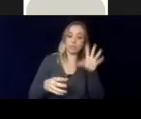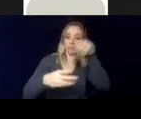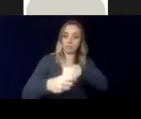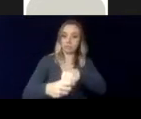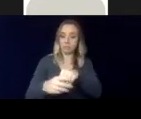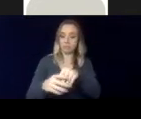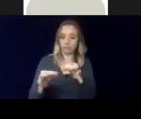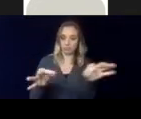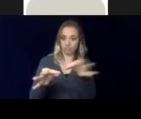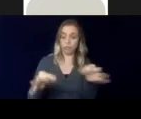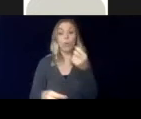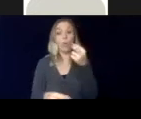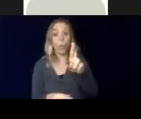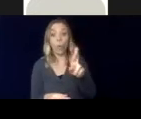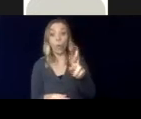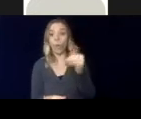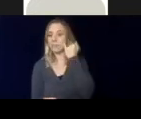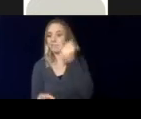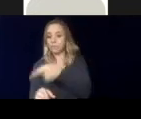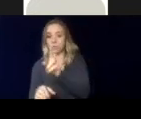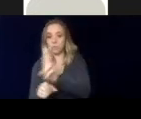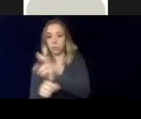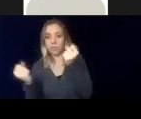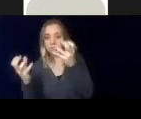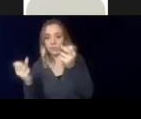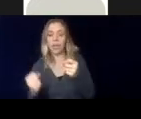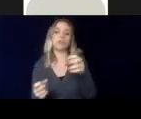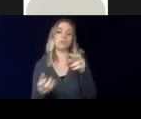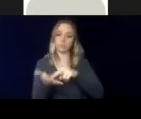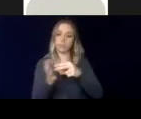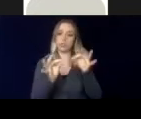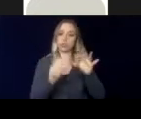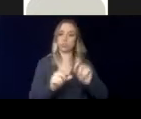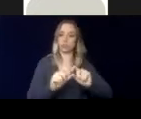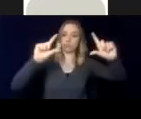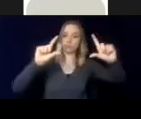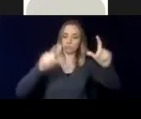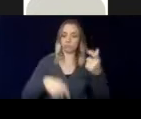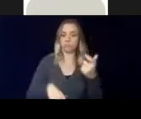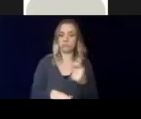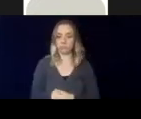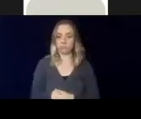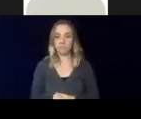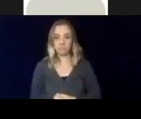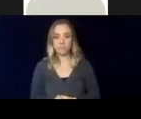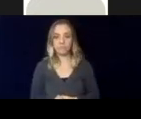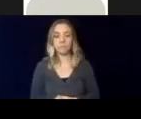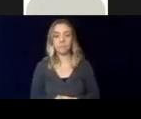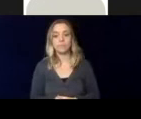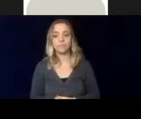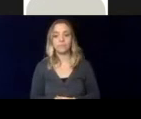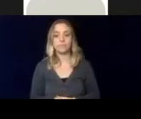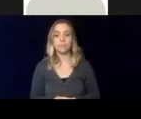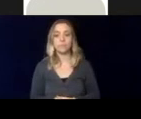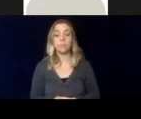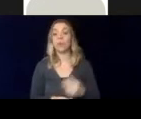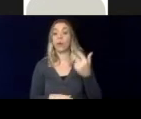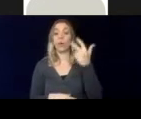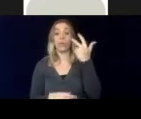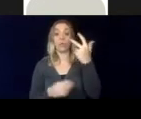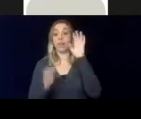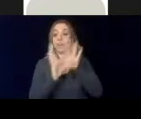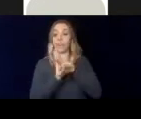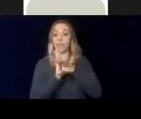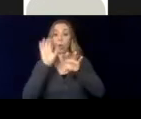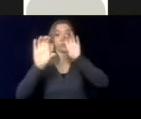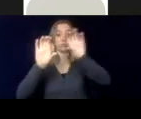be part of the appointment, especially if you're working with a deaf signer. And so the 3-way video visits